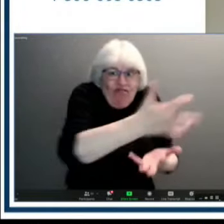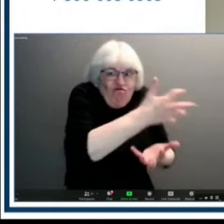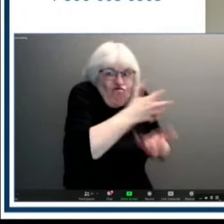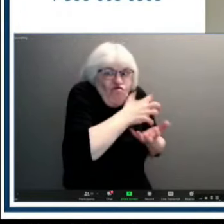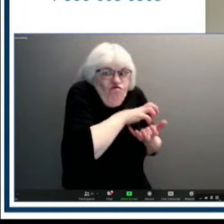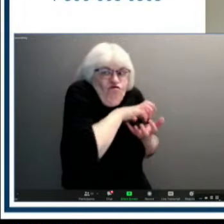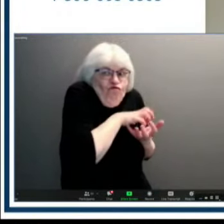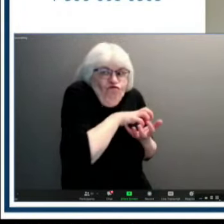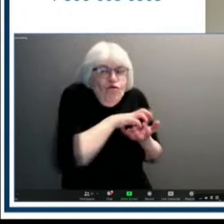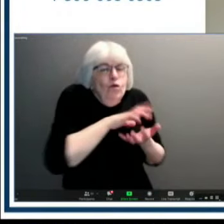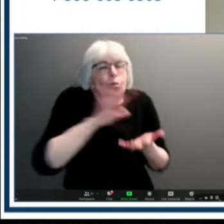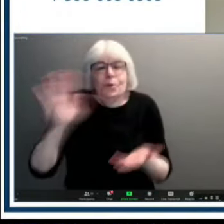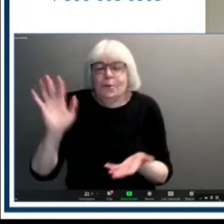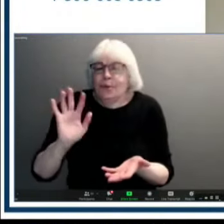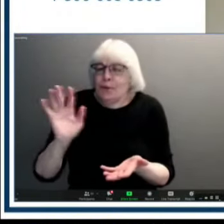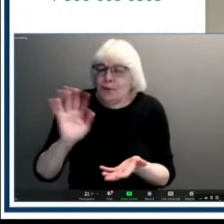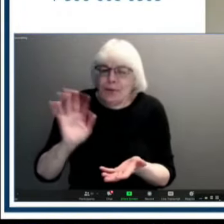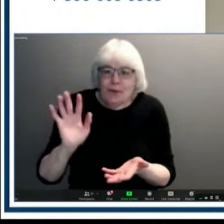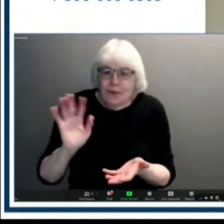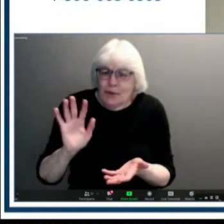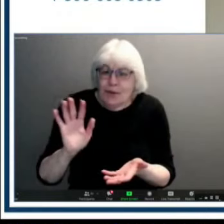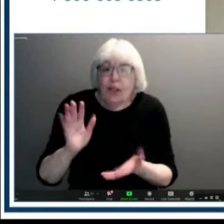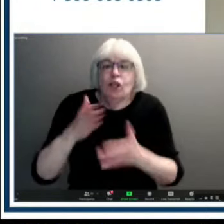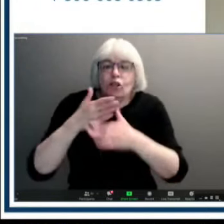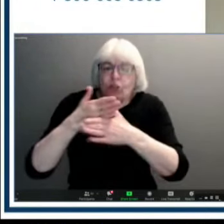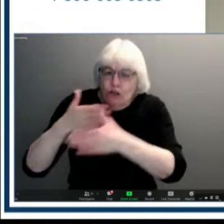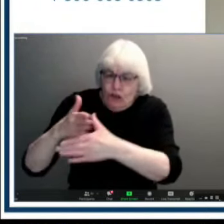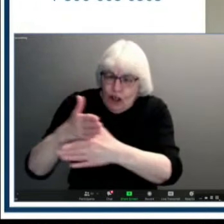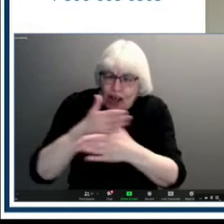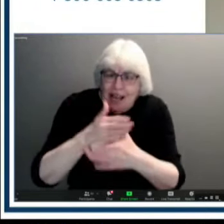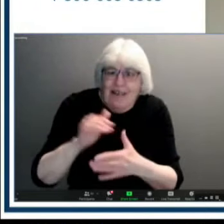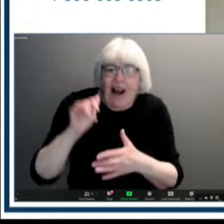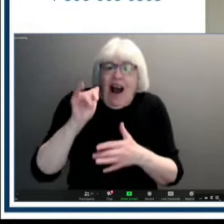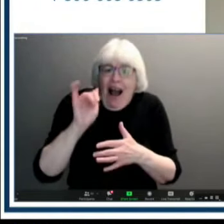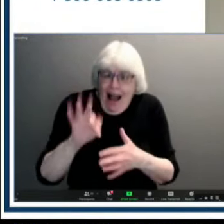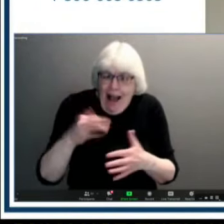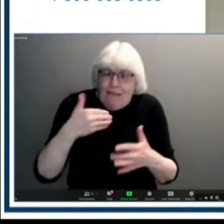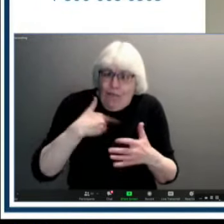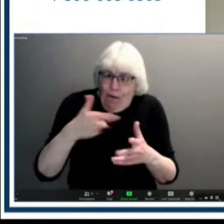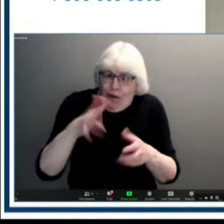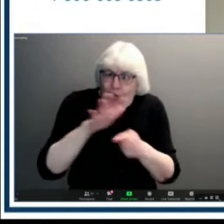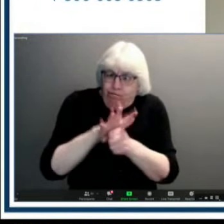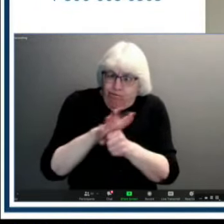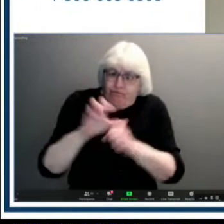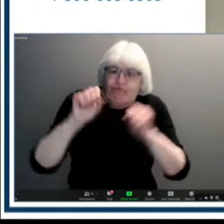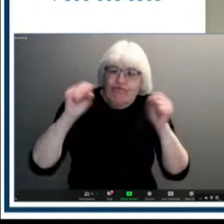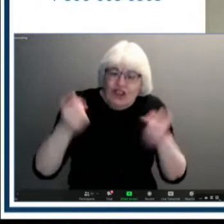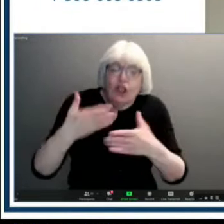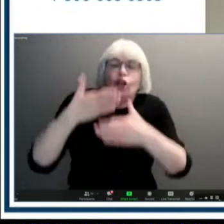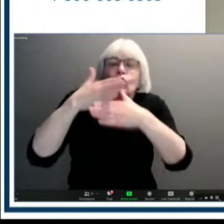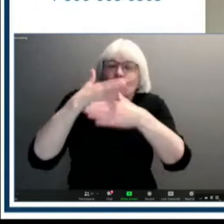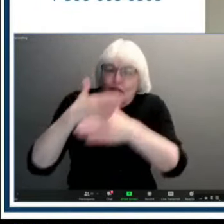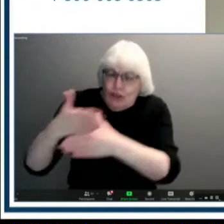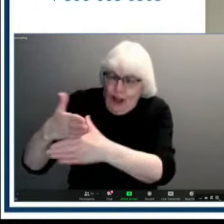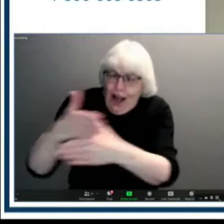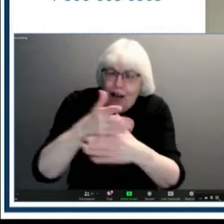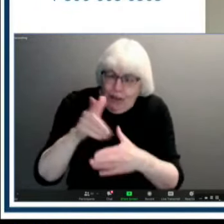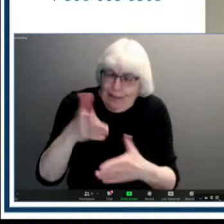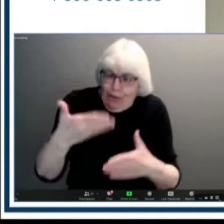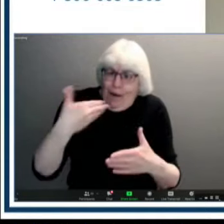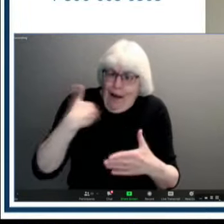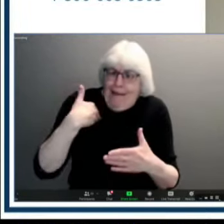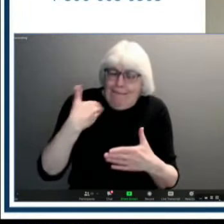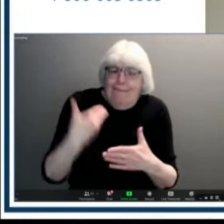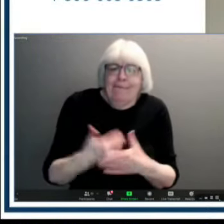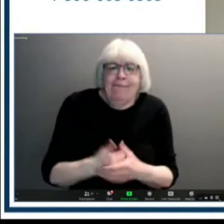please share them with others if you have a supply, if they need one for the testing reasons that we've outlined above.